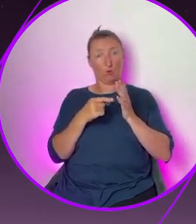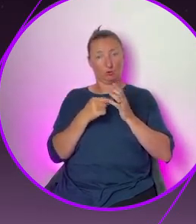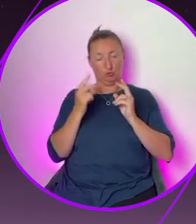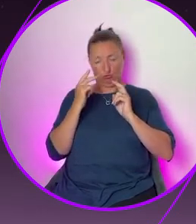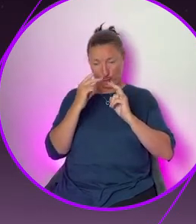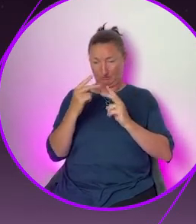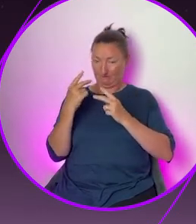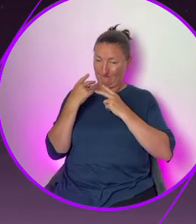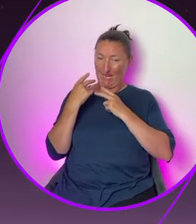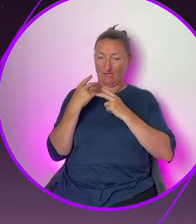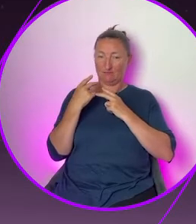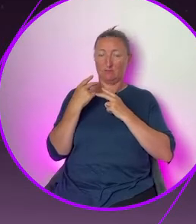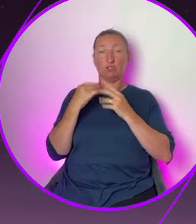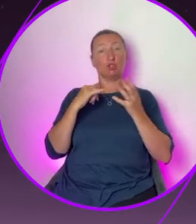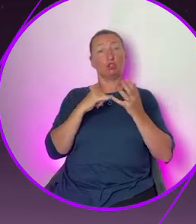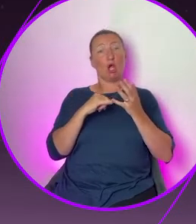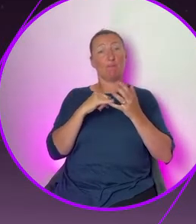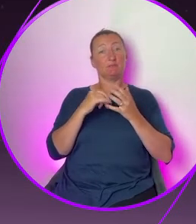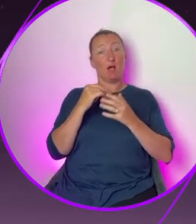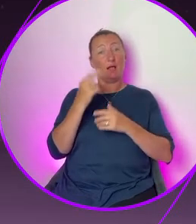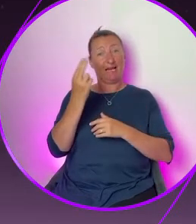across Serpentine.